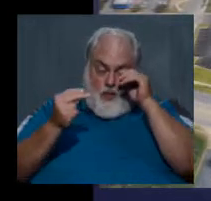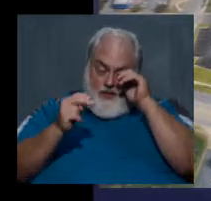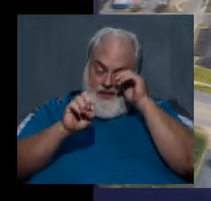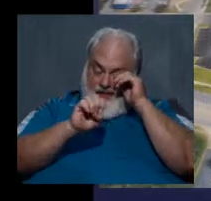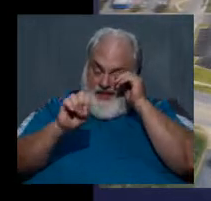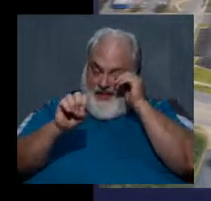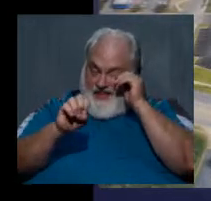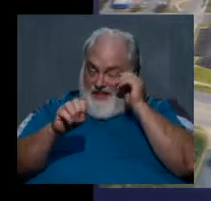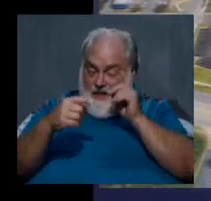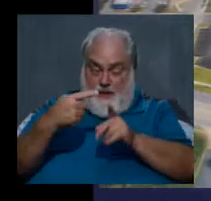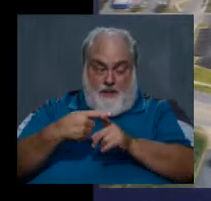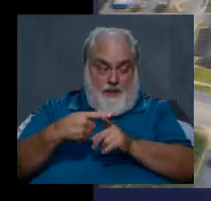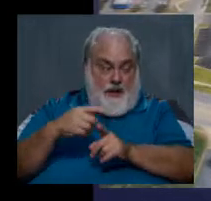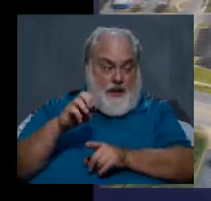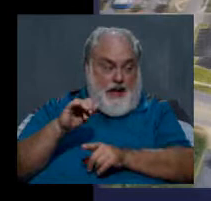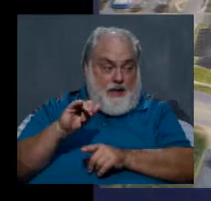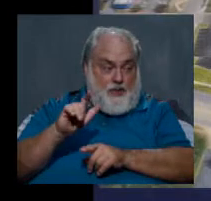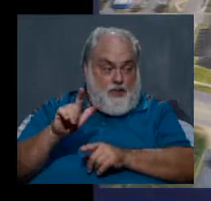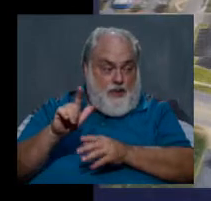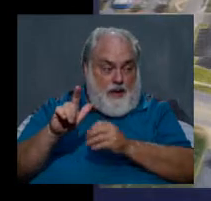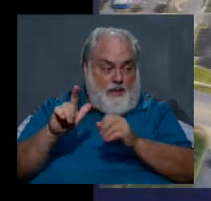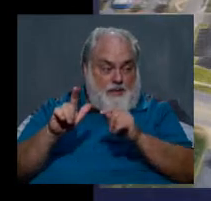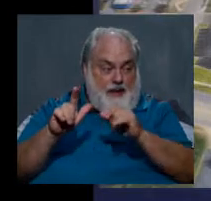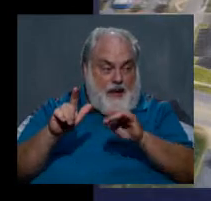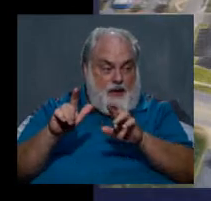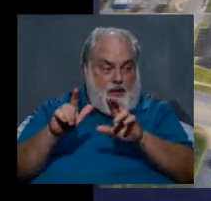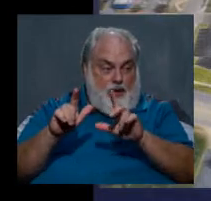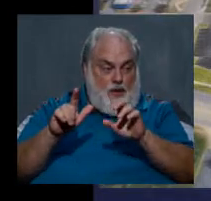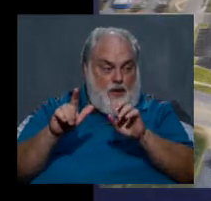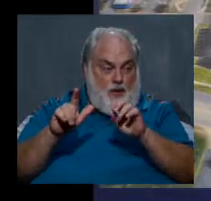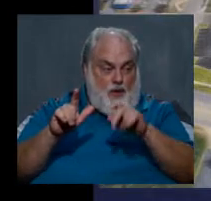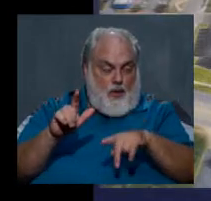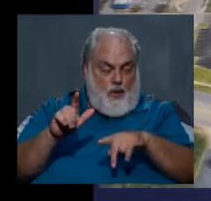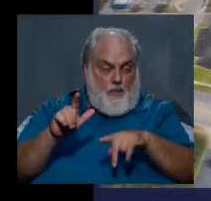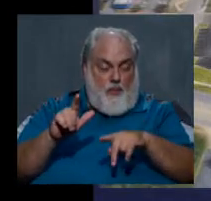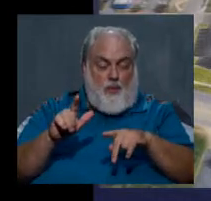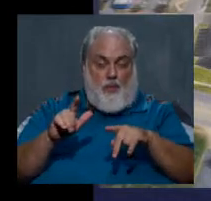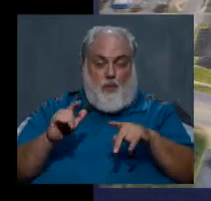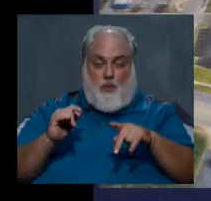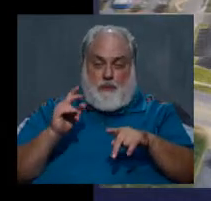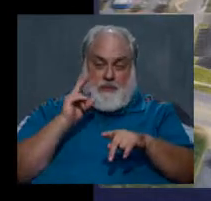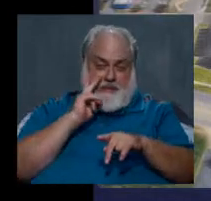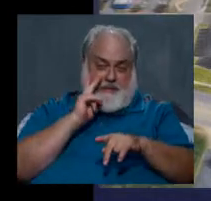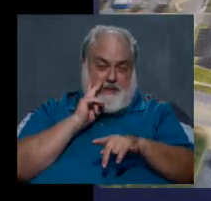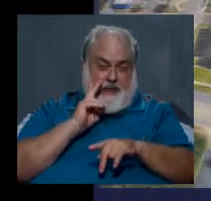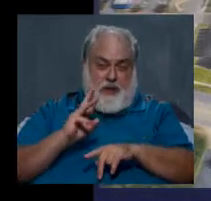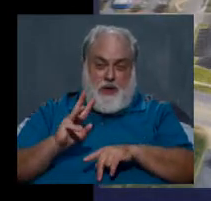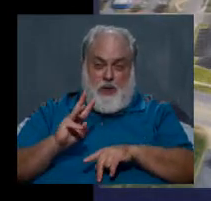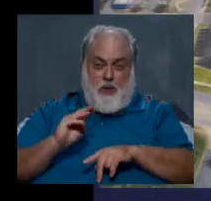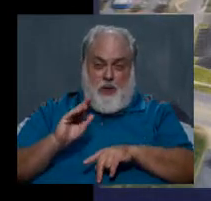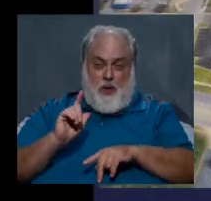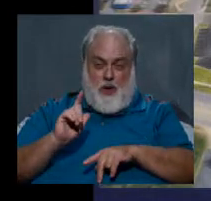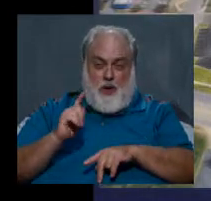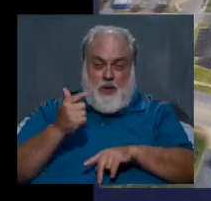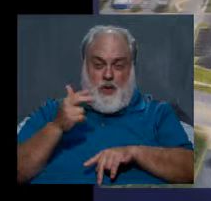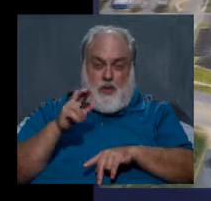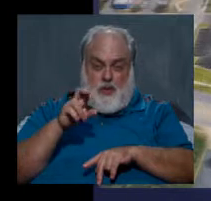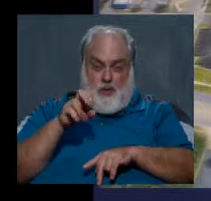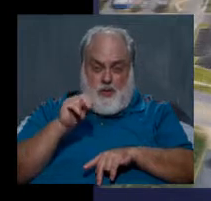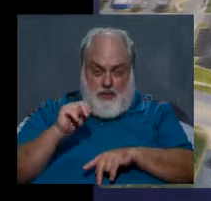corner of Cantrell and Taylor Loop. If you know, the Walgreens pizza cafe area